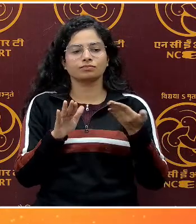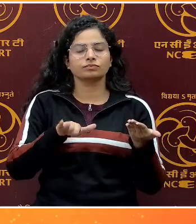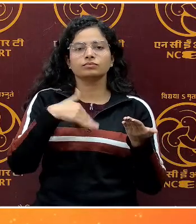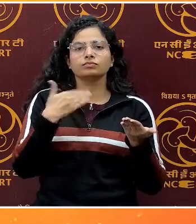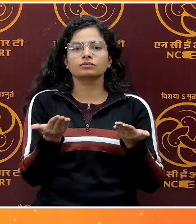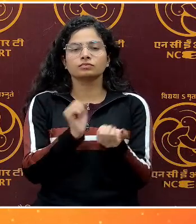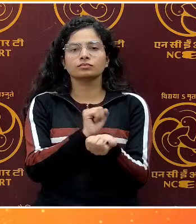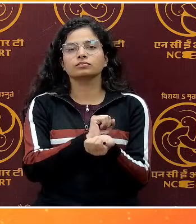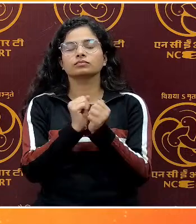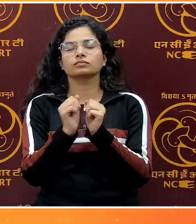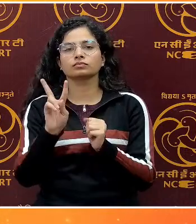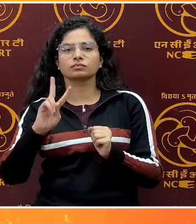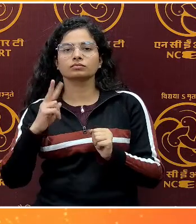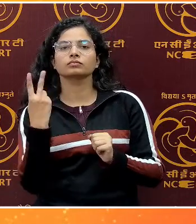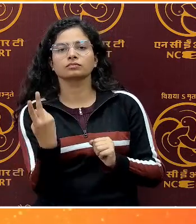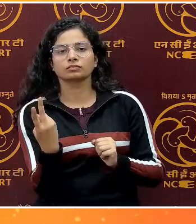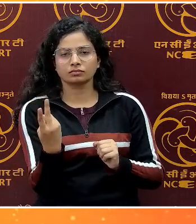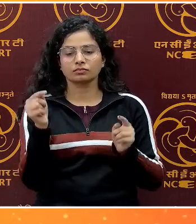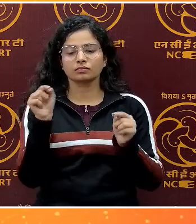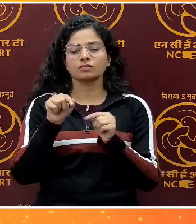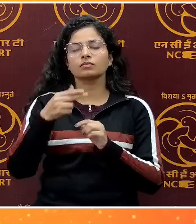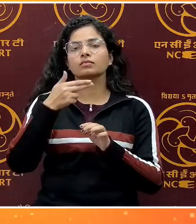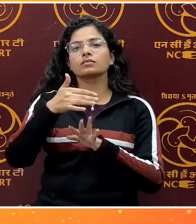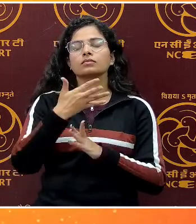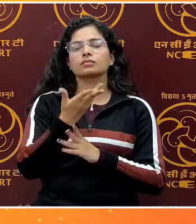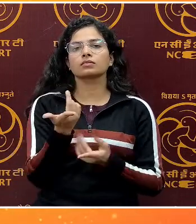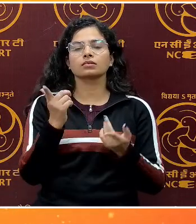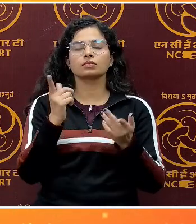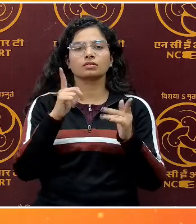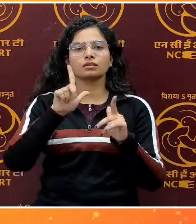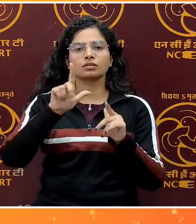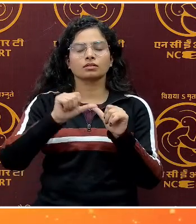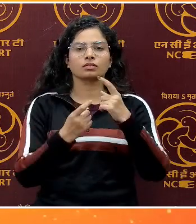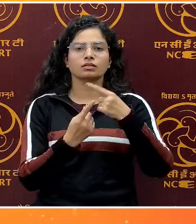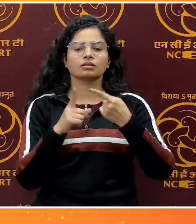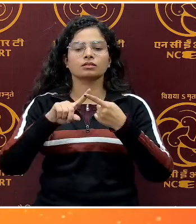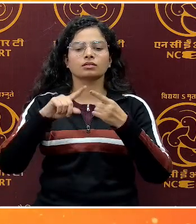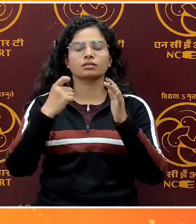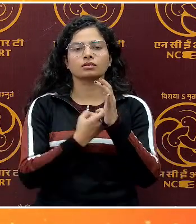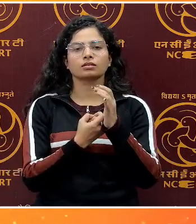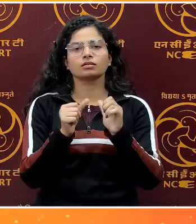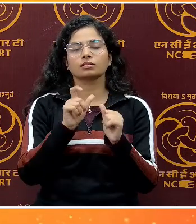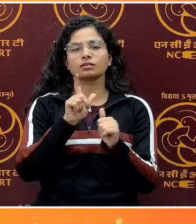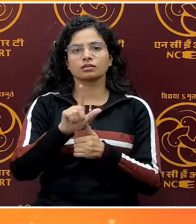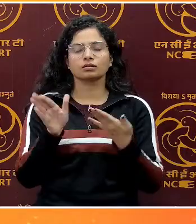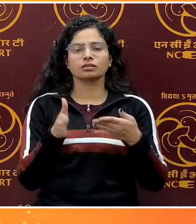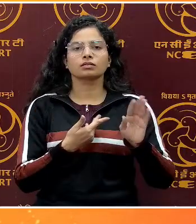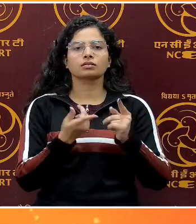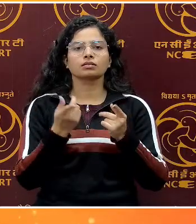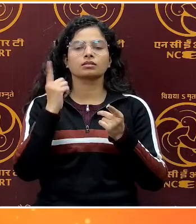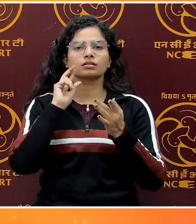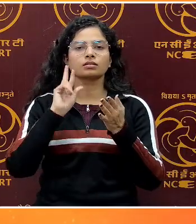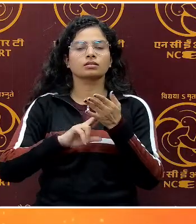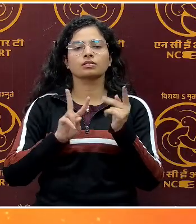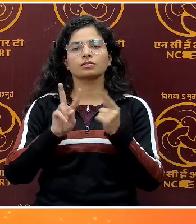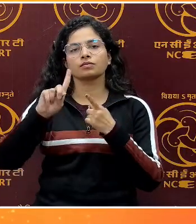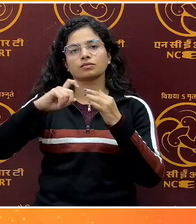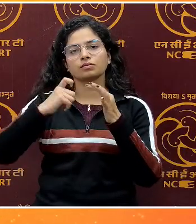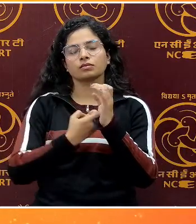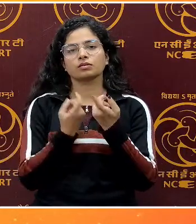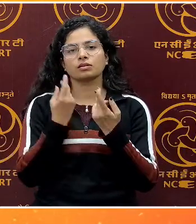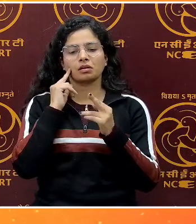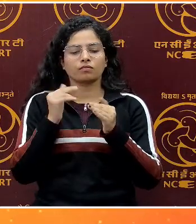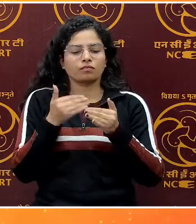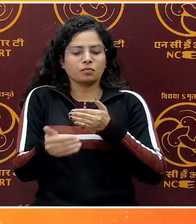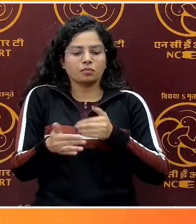and right appears to be left. This property is called as lateral inversion. Okay. And the distance, whatever is the